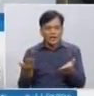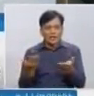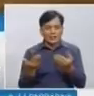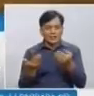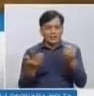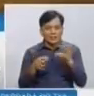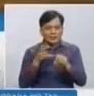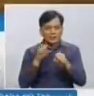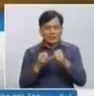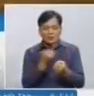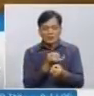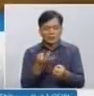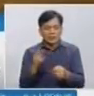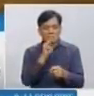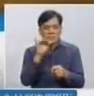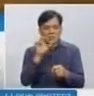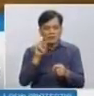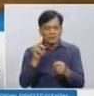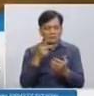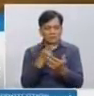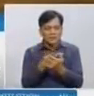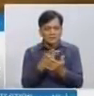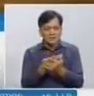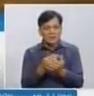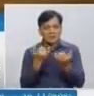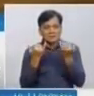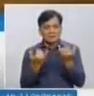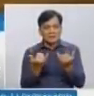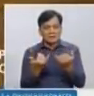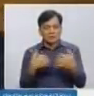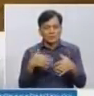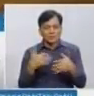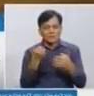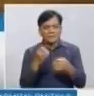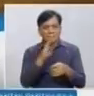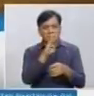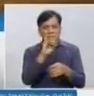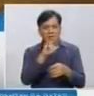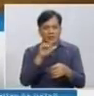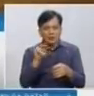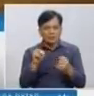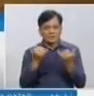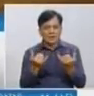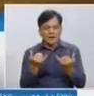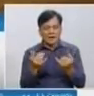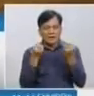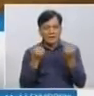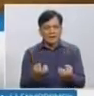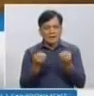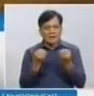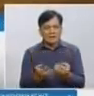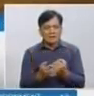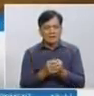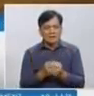drugs worth millions of pesos. Today, they run billions in peso value. I